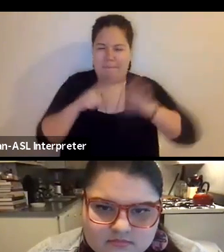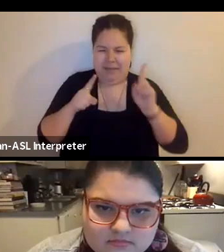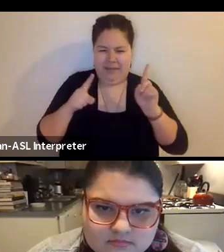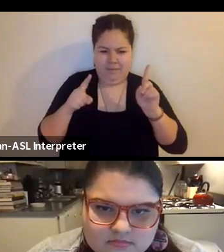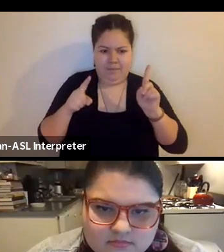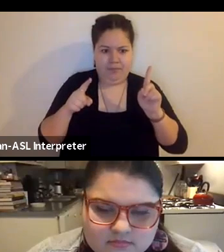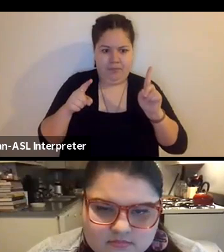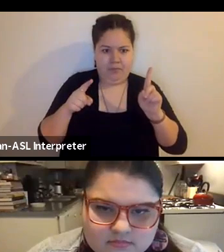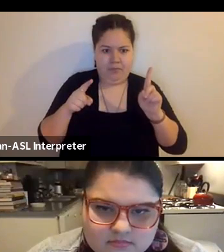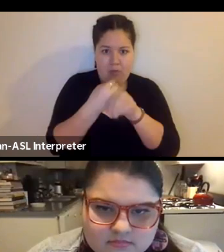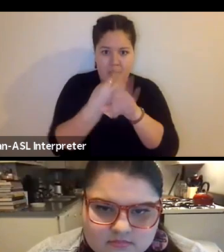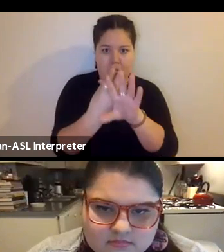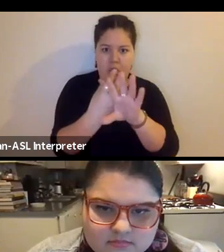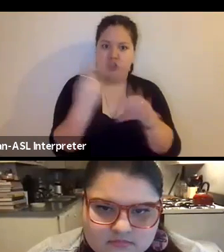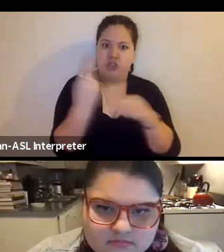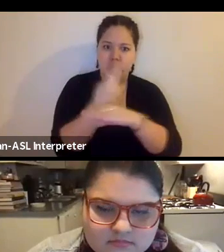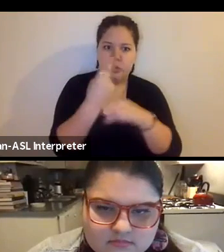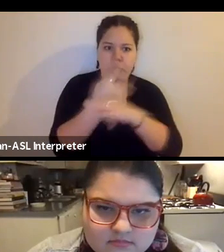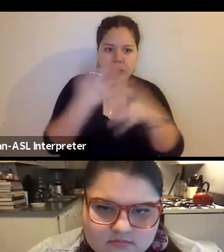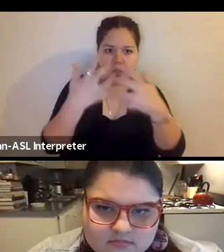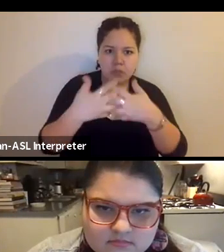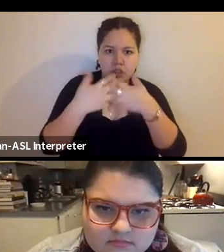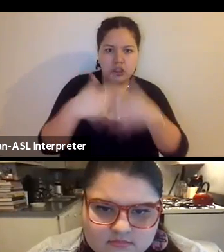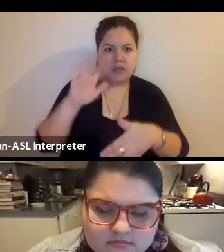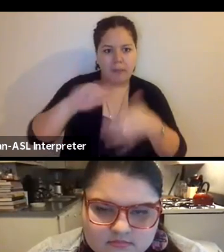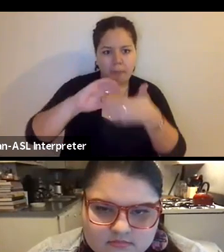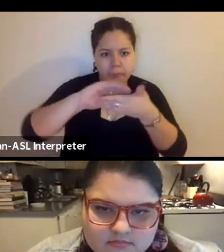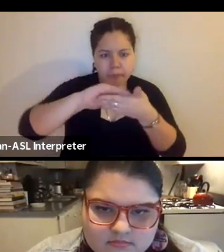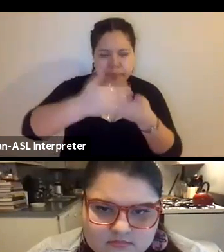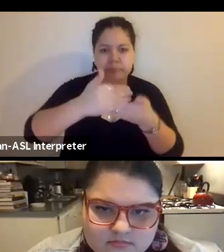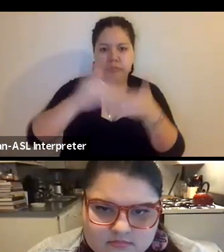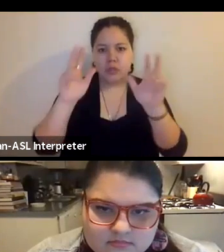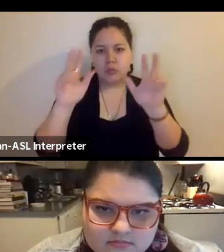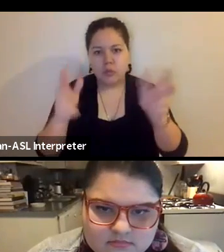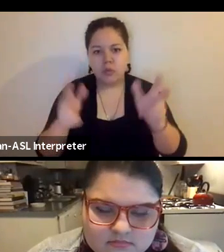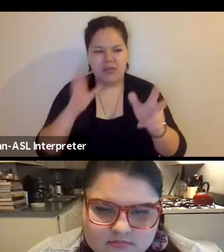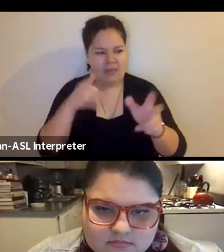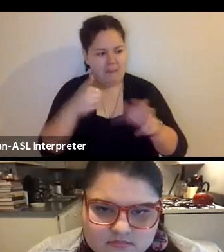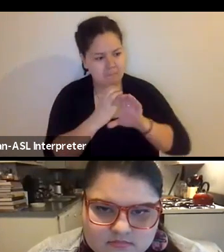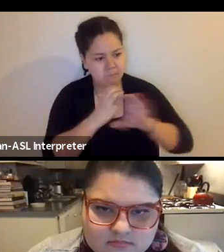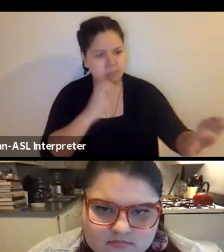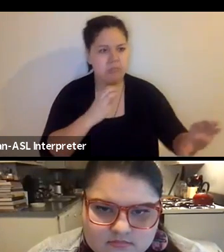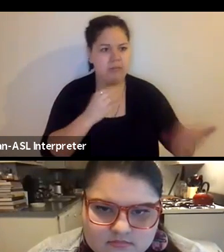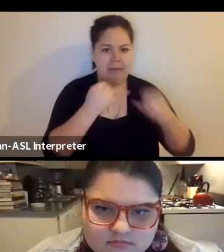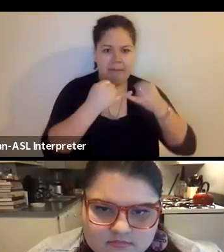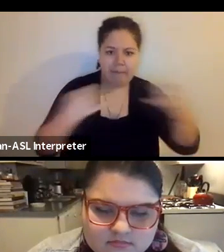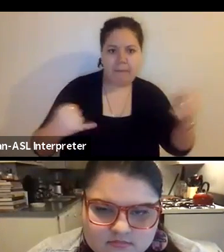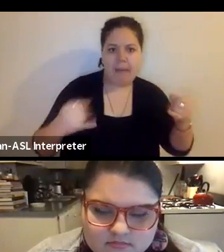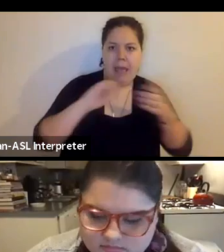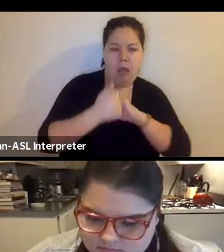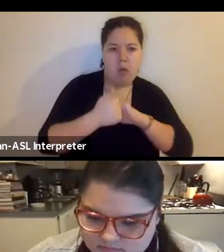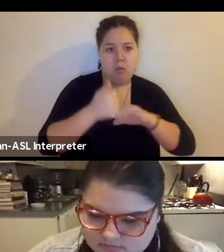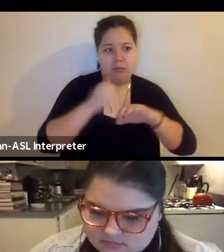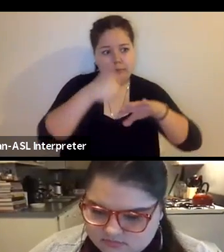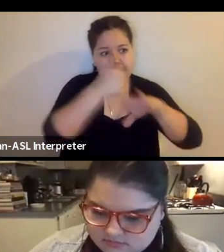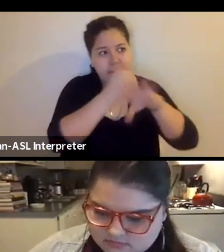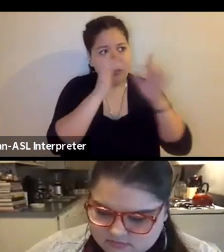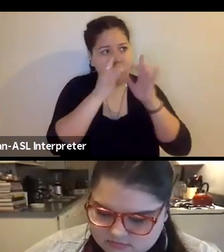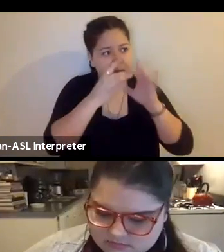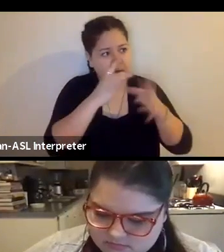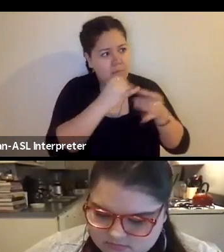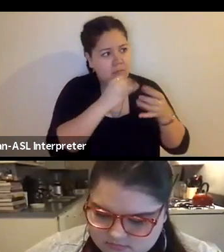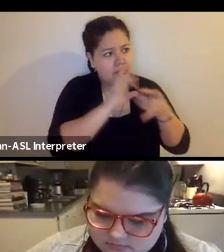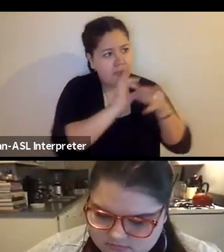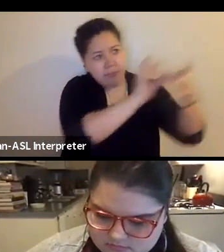we're talking to each other and these pipes that are these pipelines and boxes that are carrying our thoughts